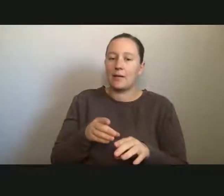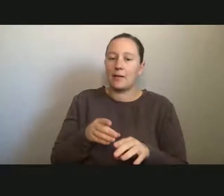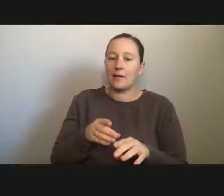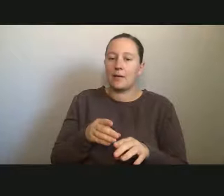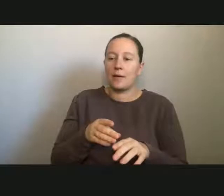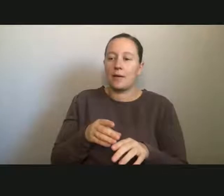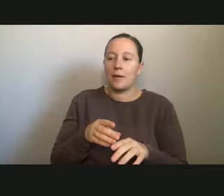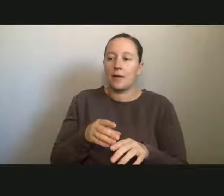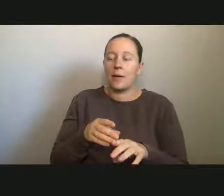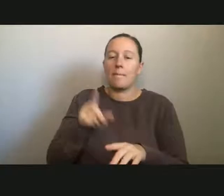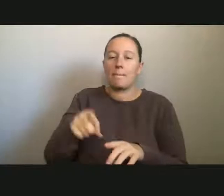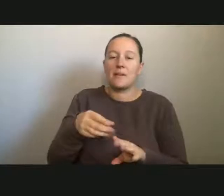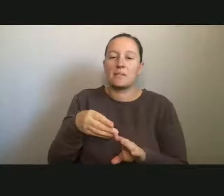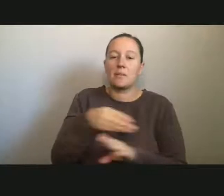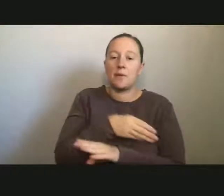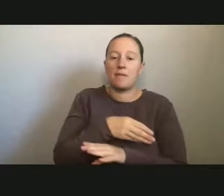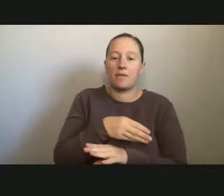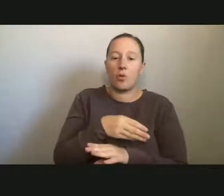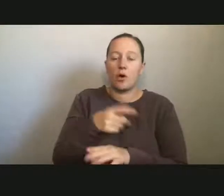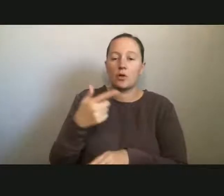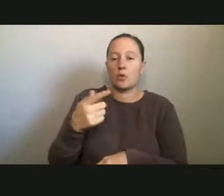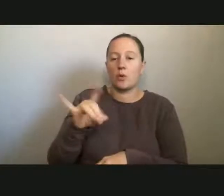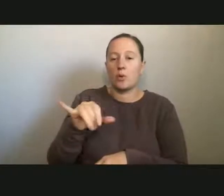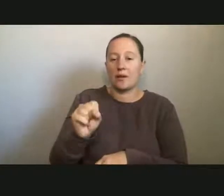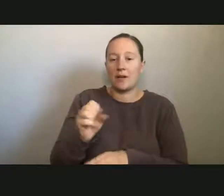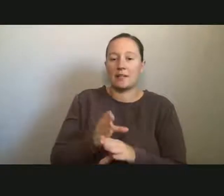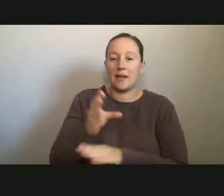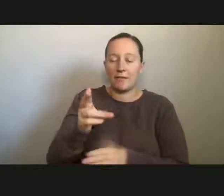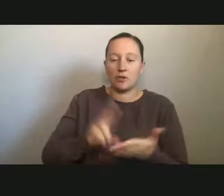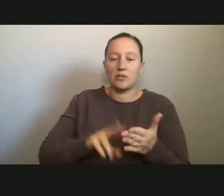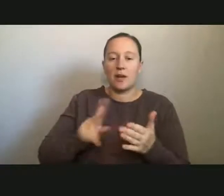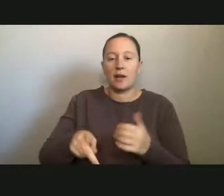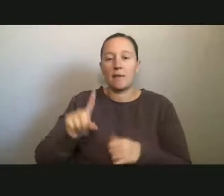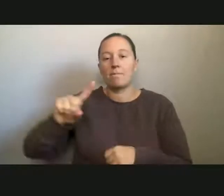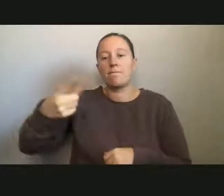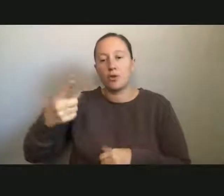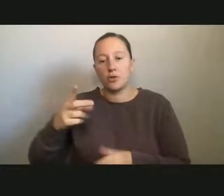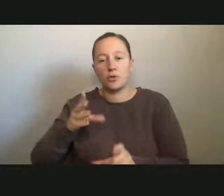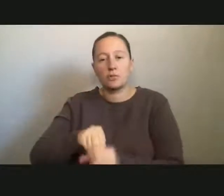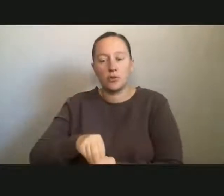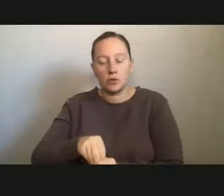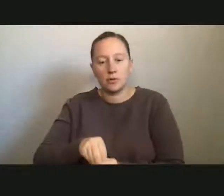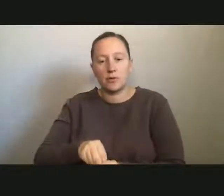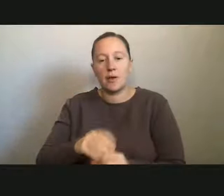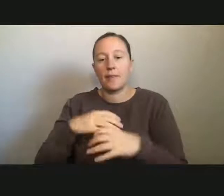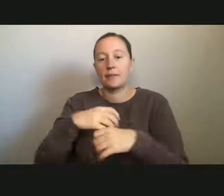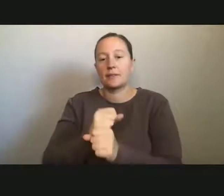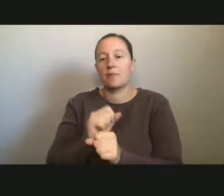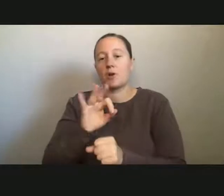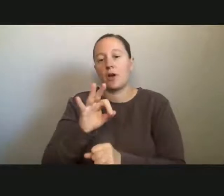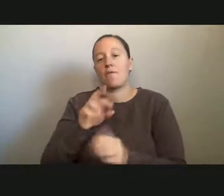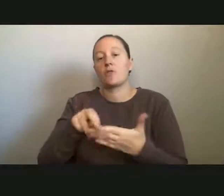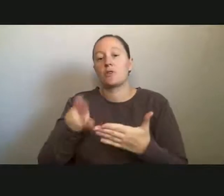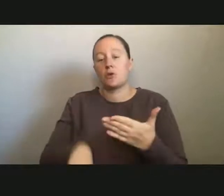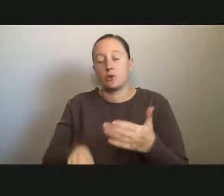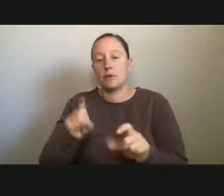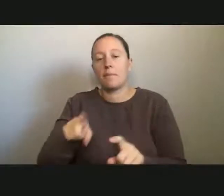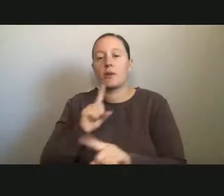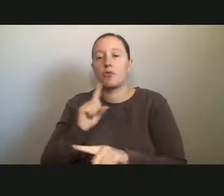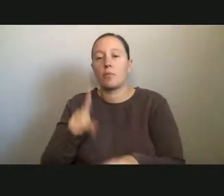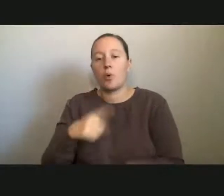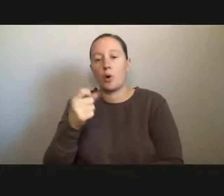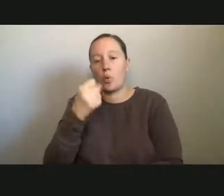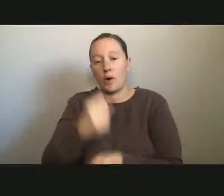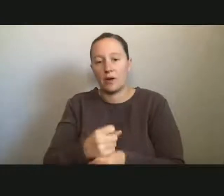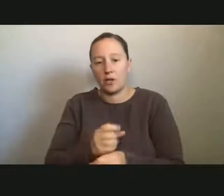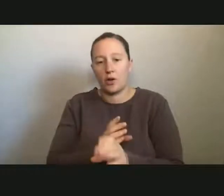enrolling the first participant. And the results, the summary results, will have to be reported no later than 1 year after the